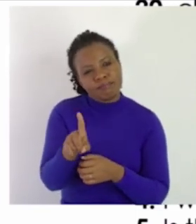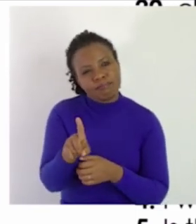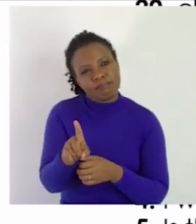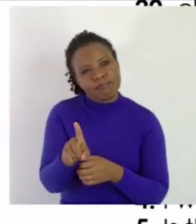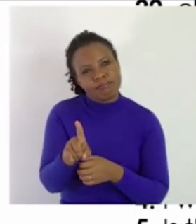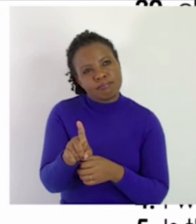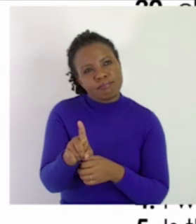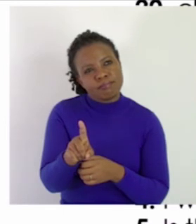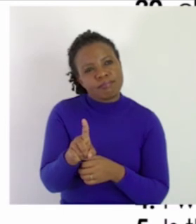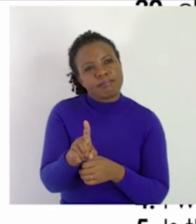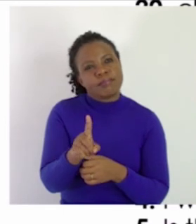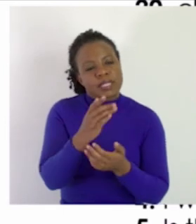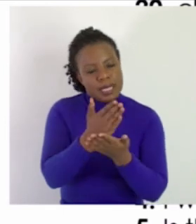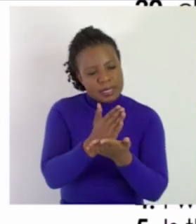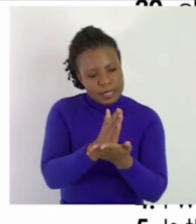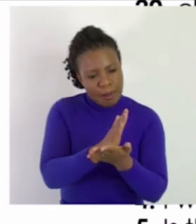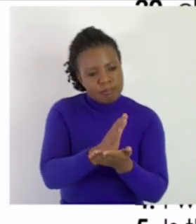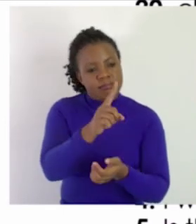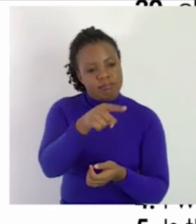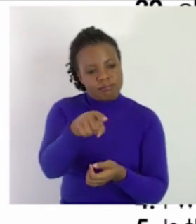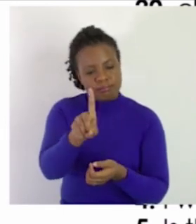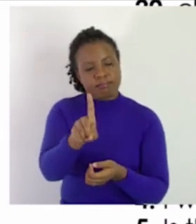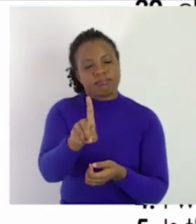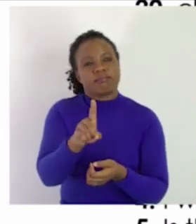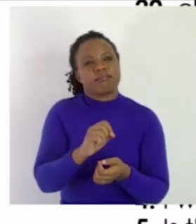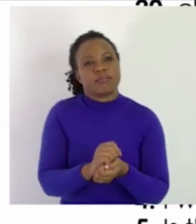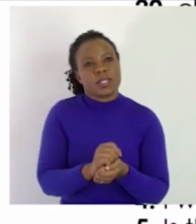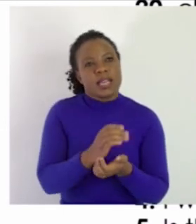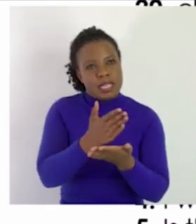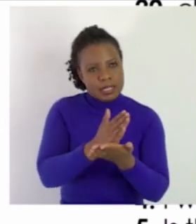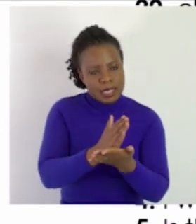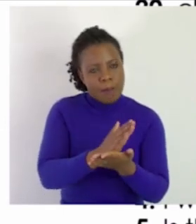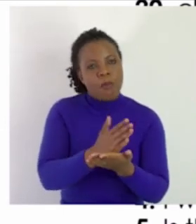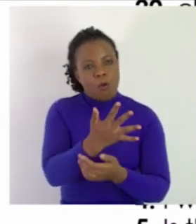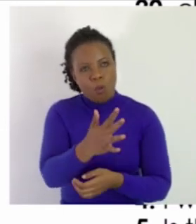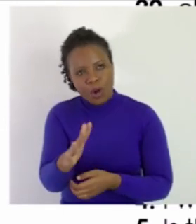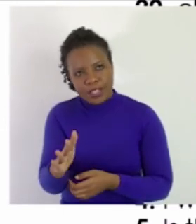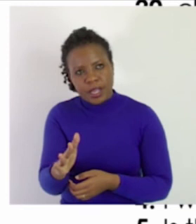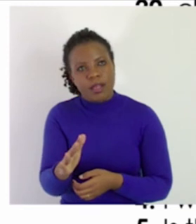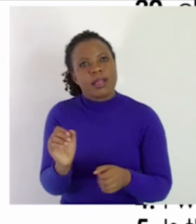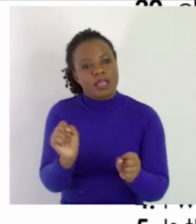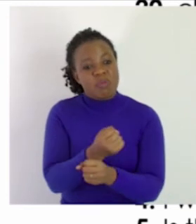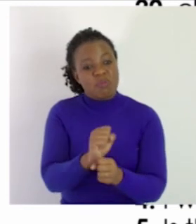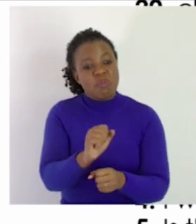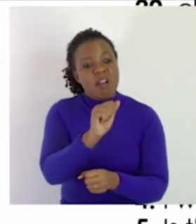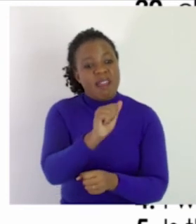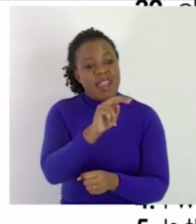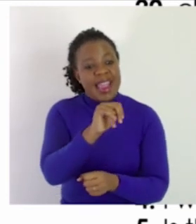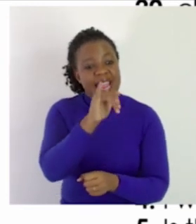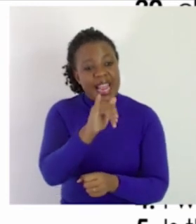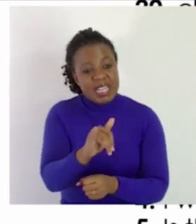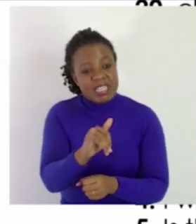is there some water in the fridge? You cannot say, is there any water in the fridge? Because we